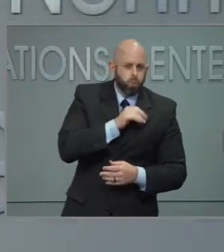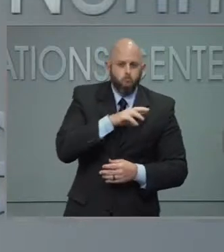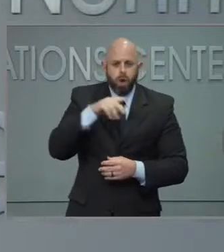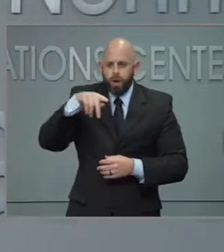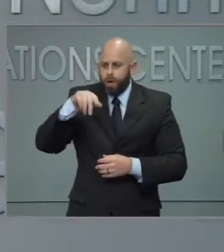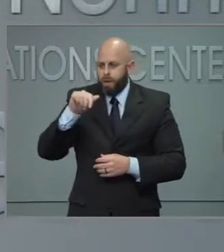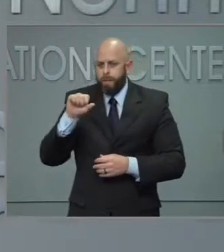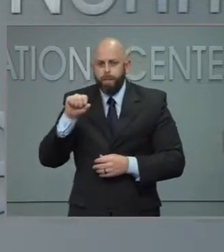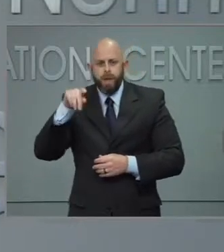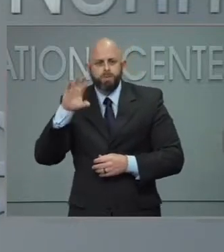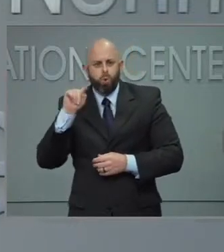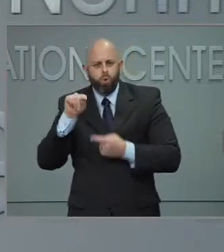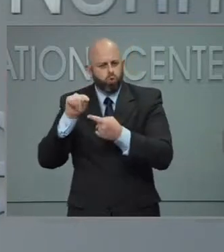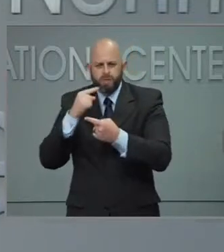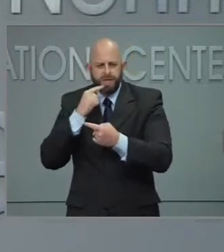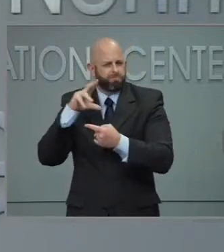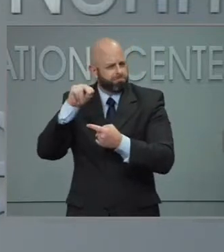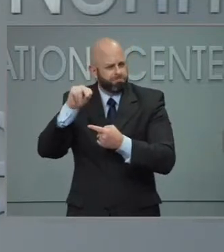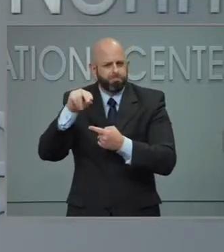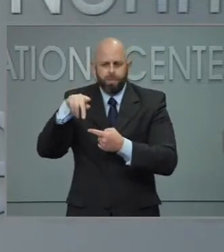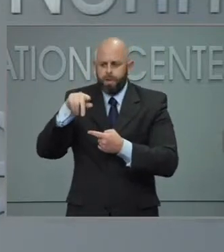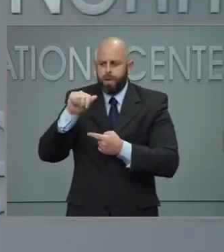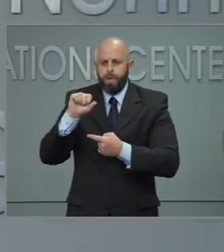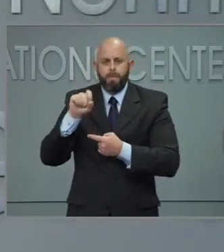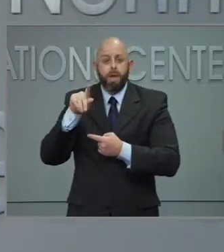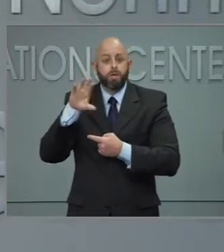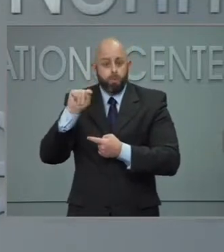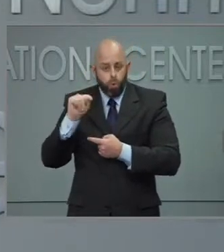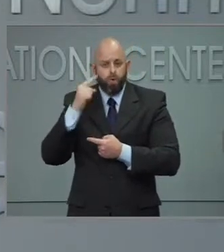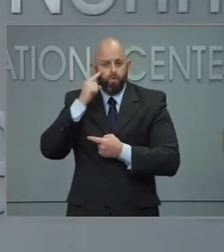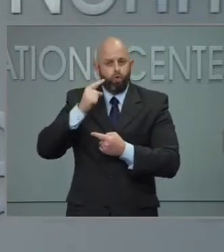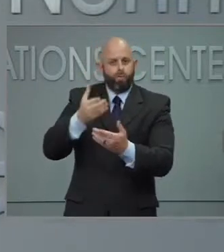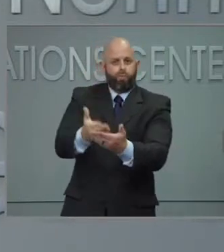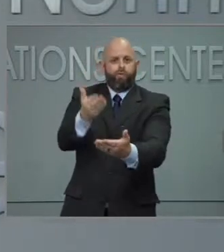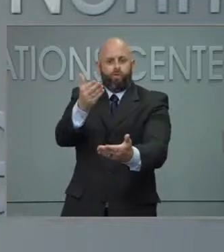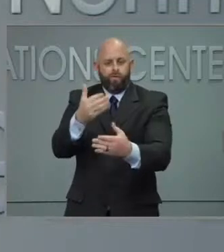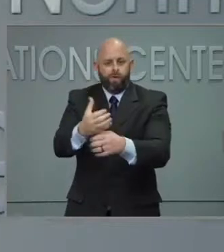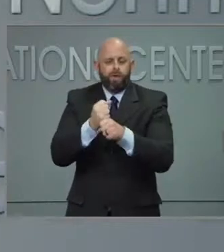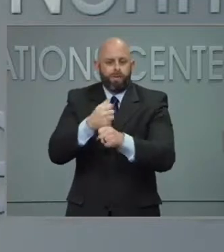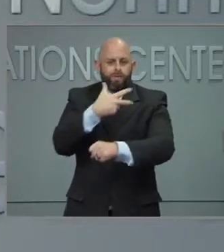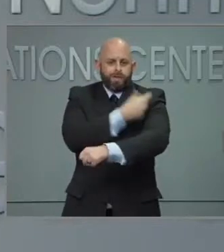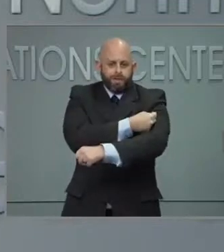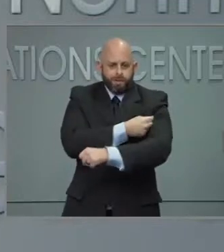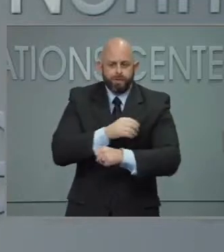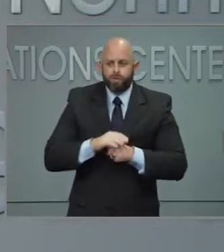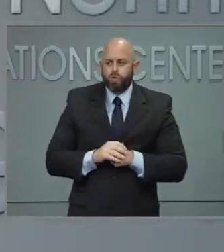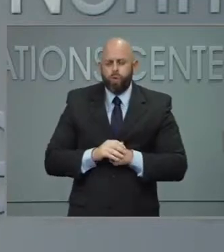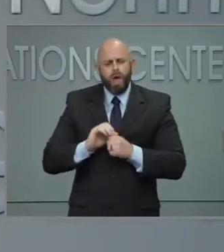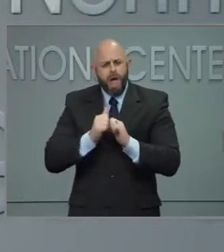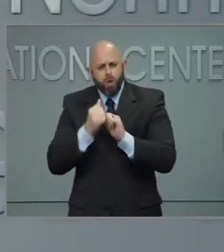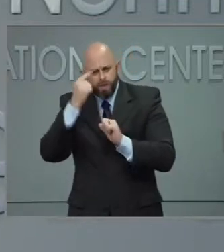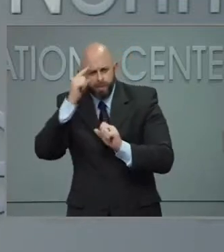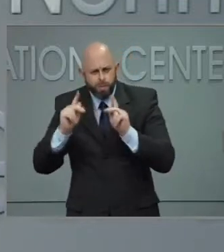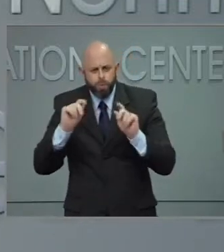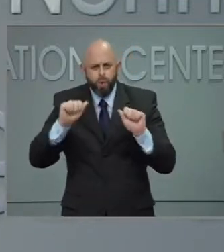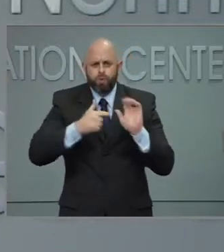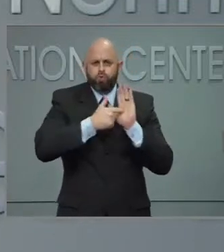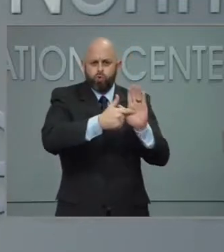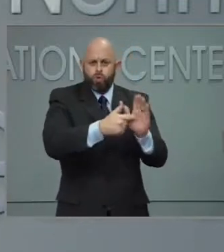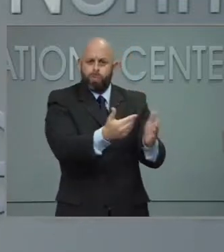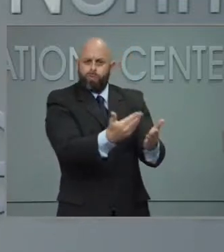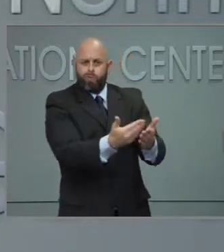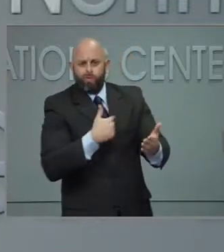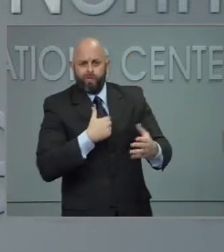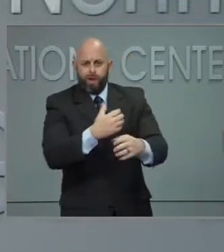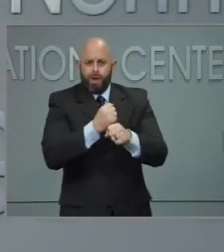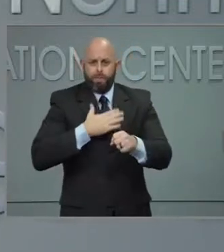is your opinion or stance on that sort of demonstration of vaccination?